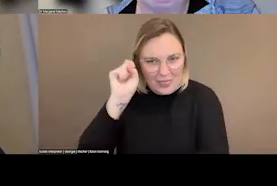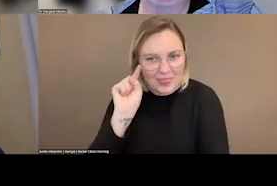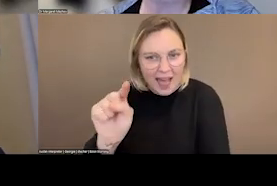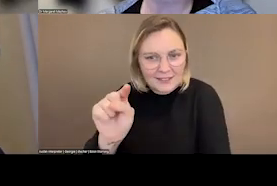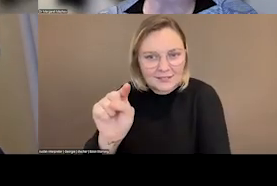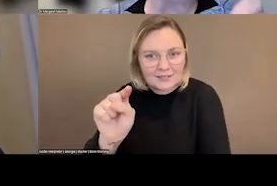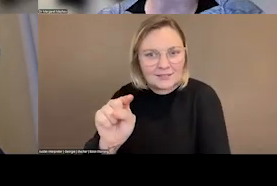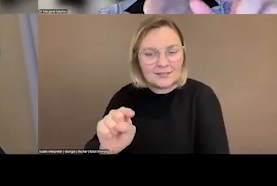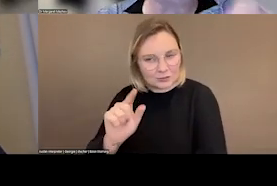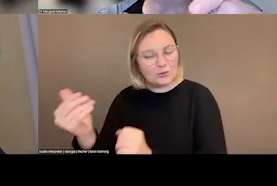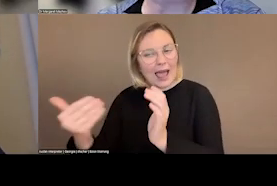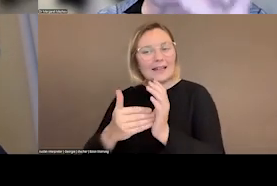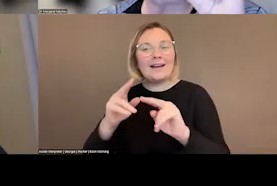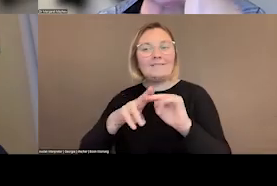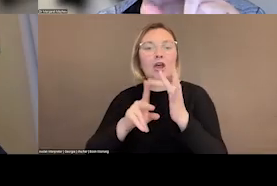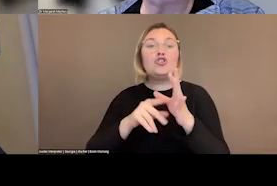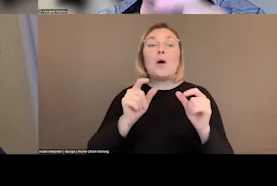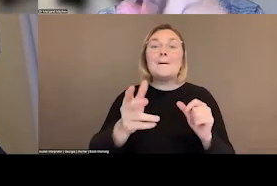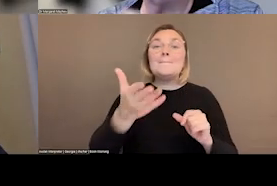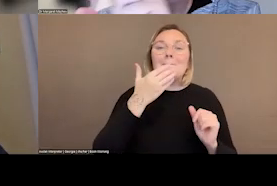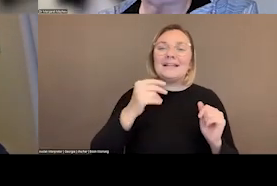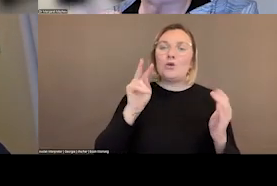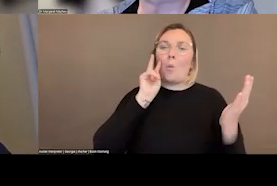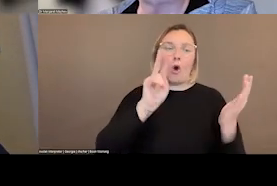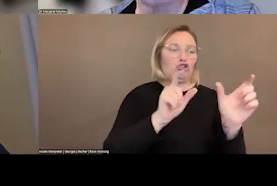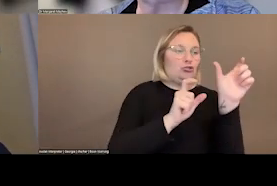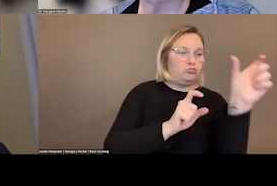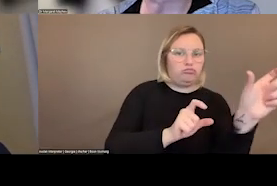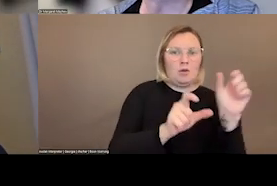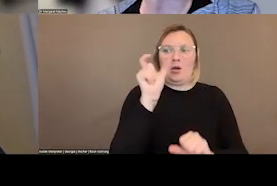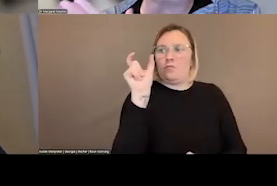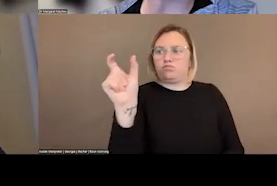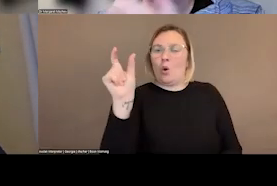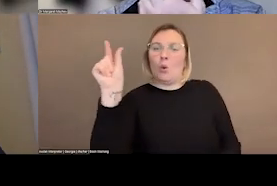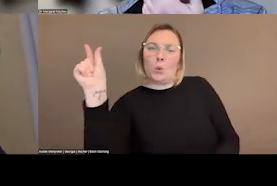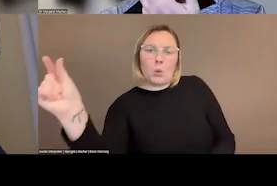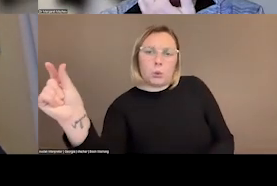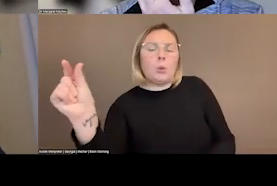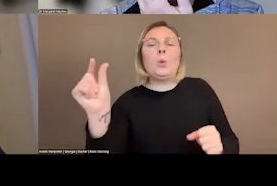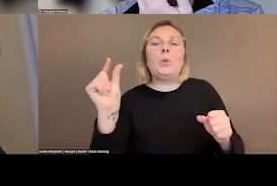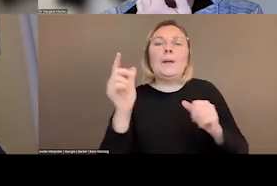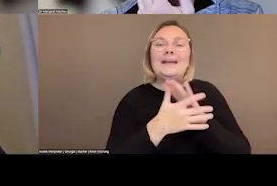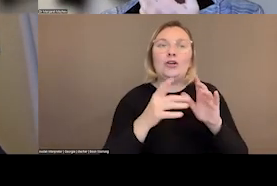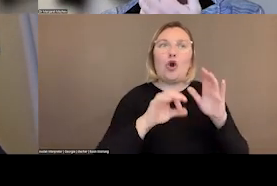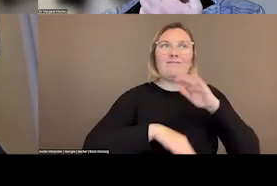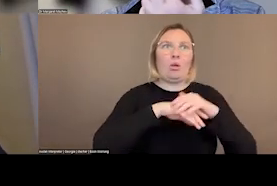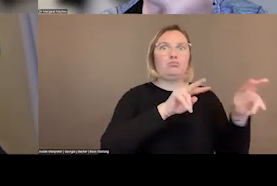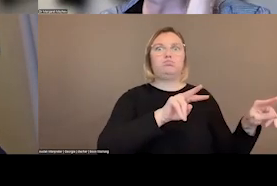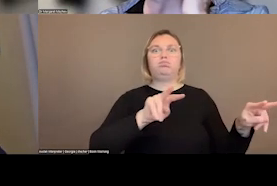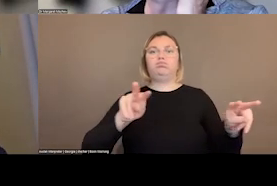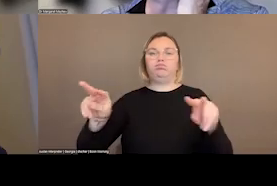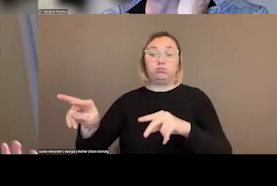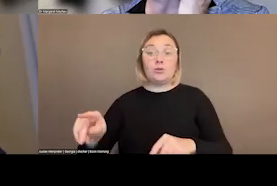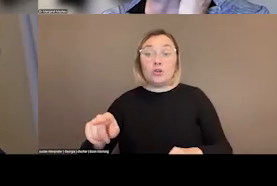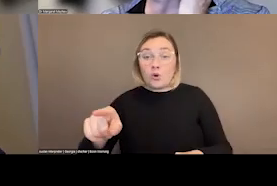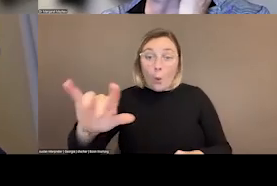again, add that. So you've got little segments and people can jump through to the timestamp, yeah. scroll So through and just watch the best you bits. can just do Yep. a full 10 minutes